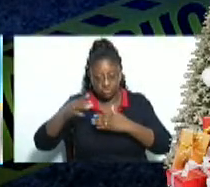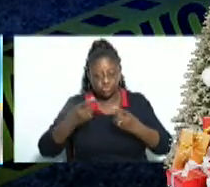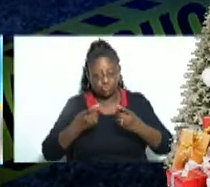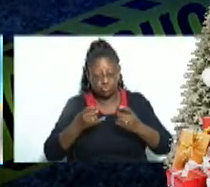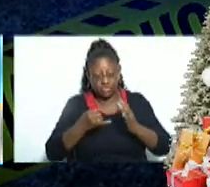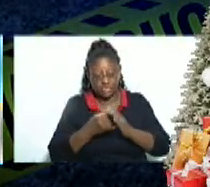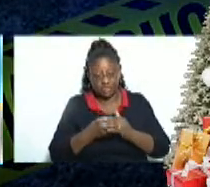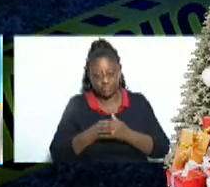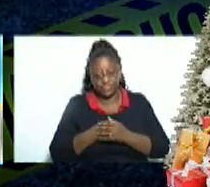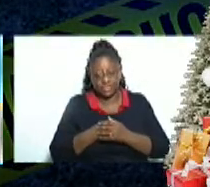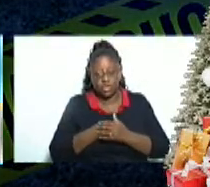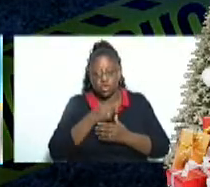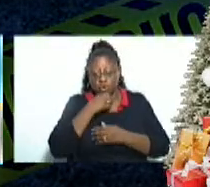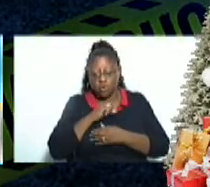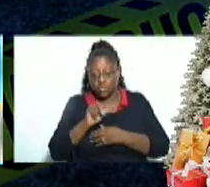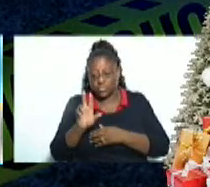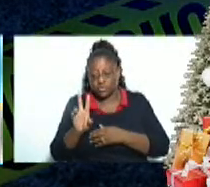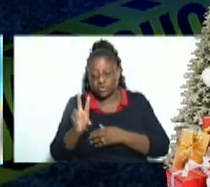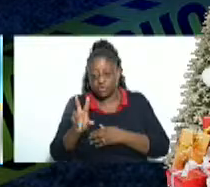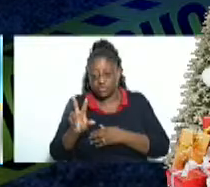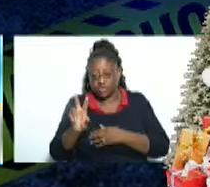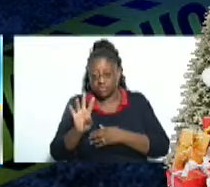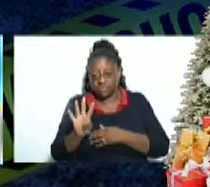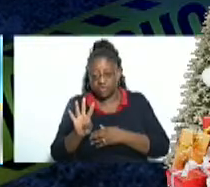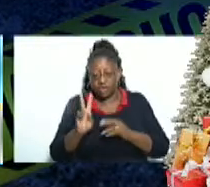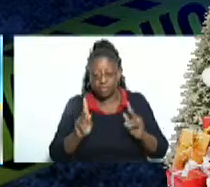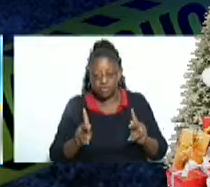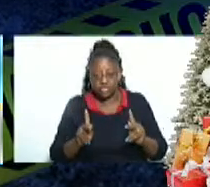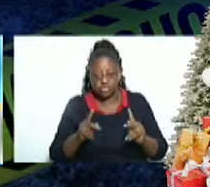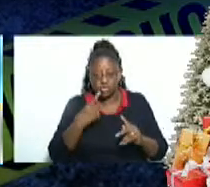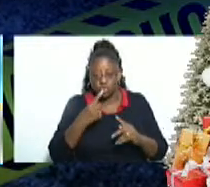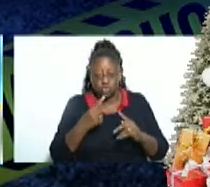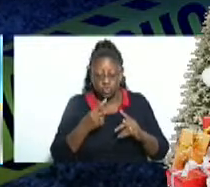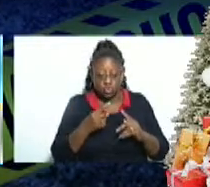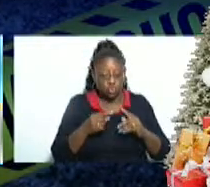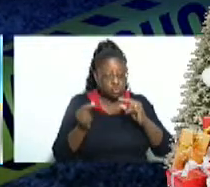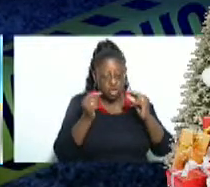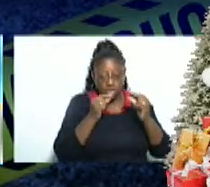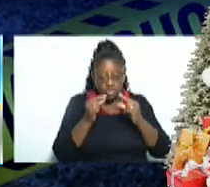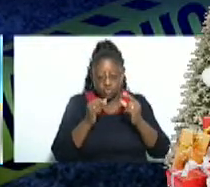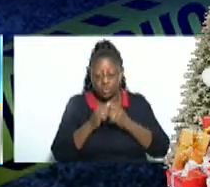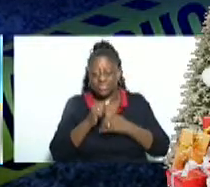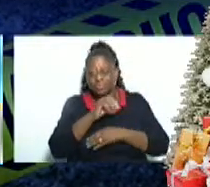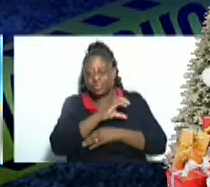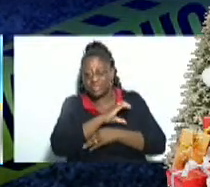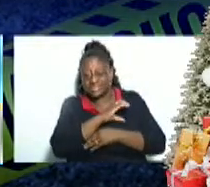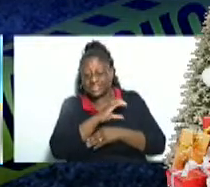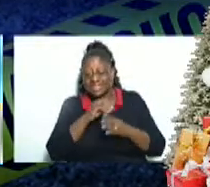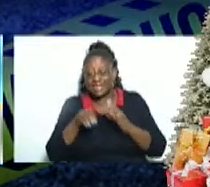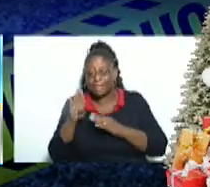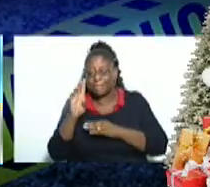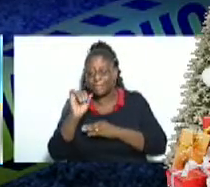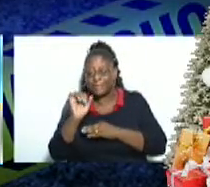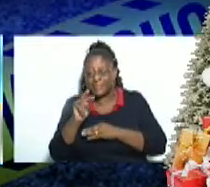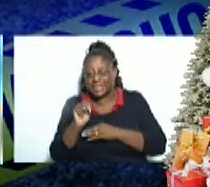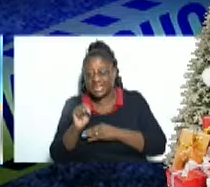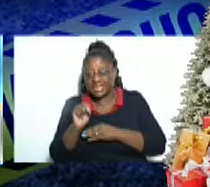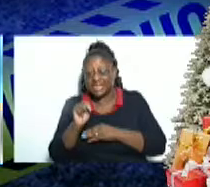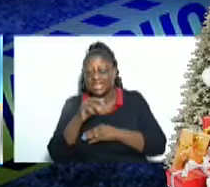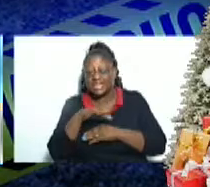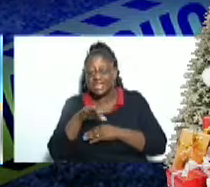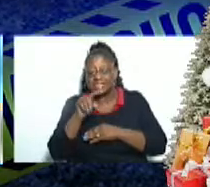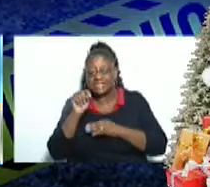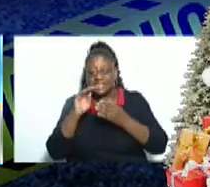A 34-year-old male in police custody following a confrontation with the law enforcement officers in the Bain and Grantstown community. Police say